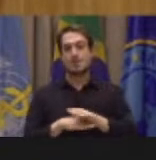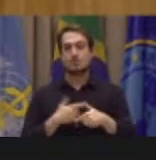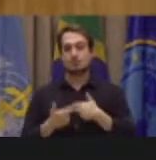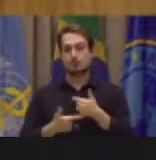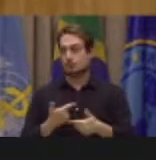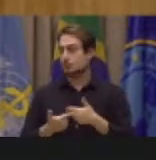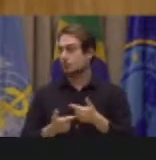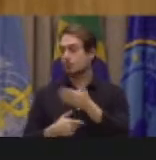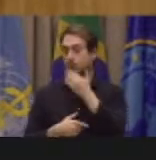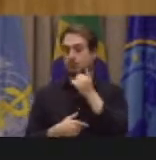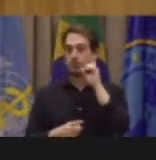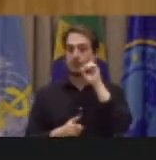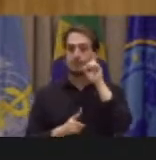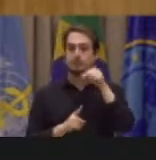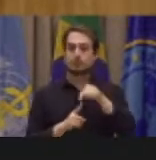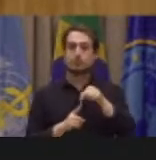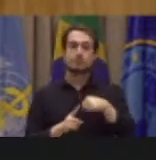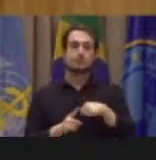going to help us